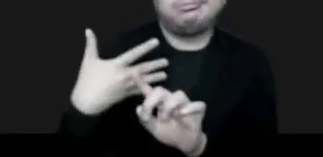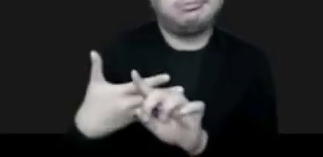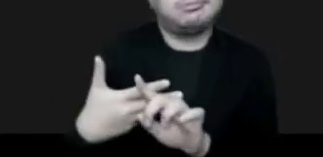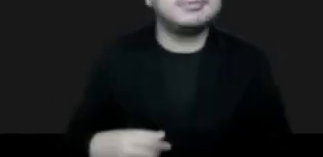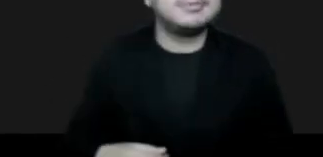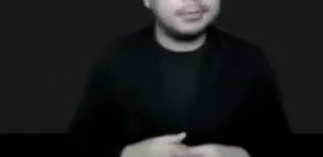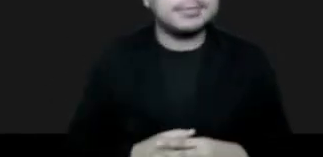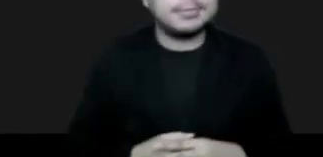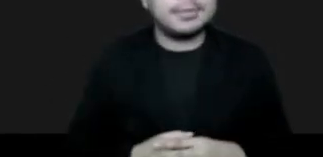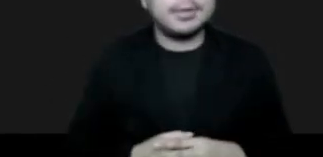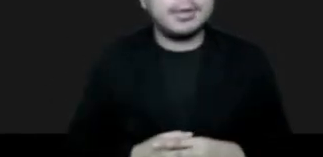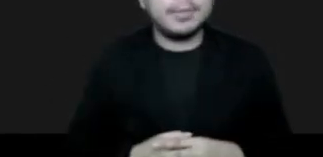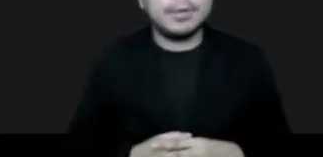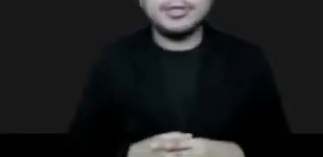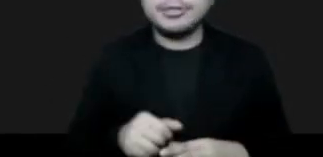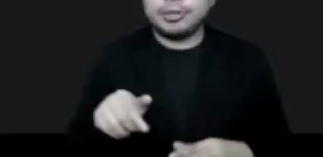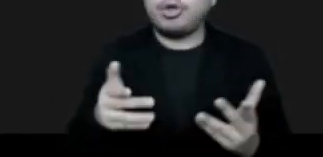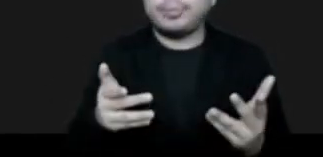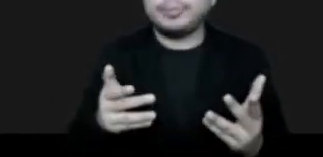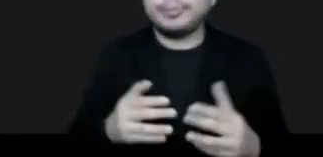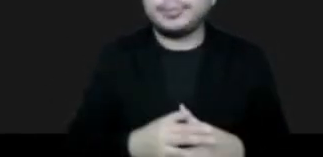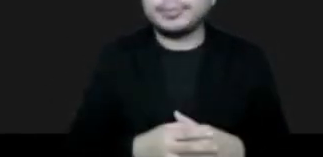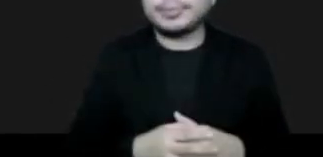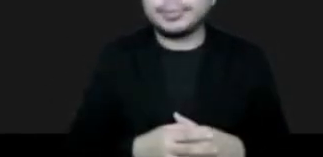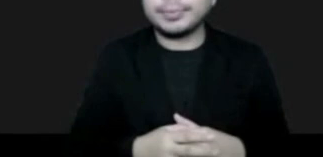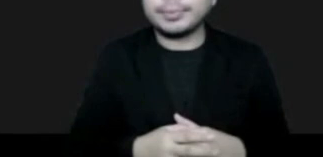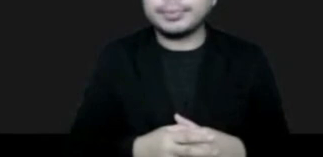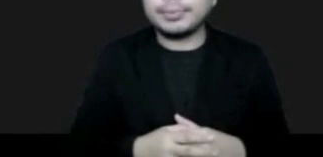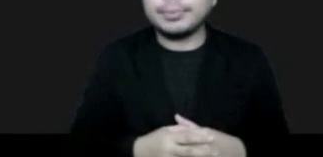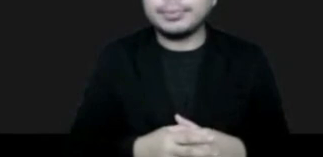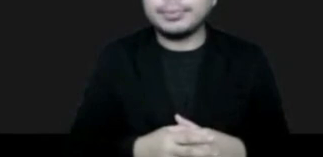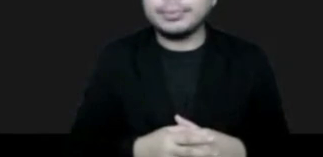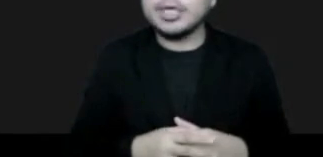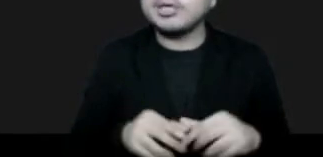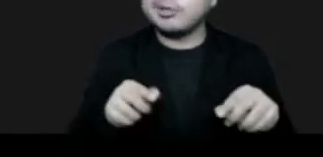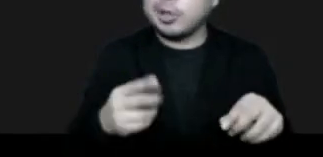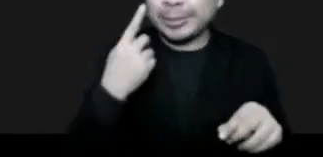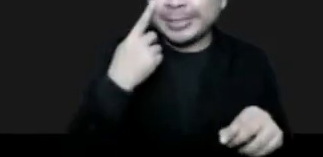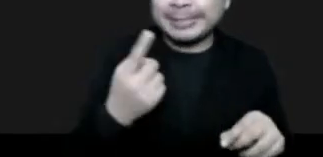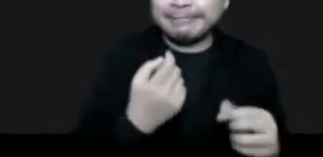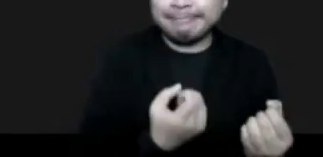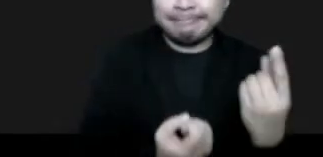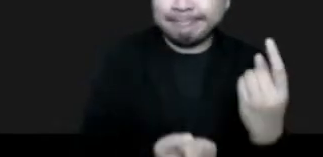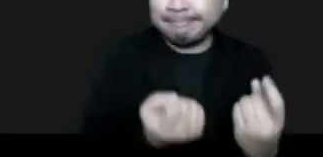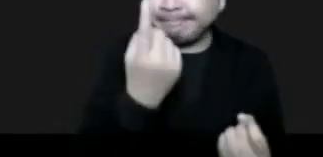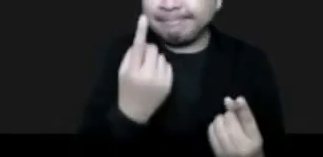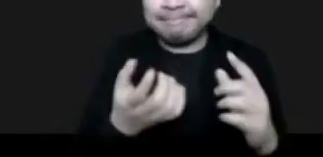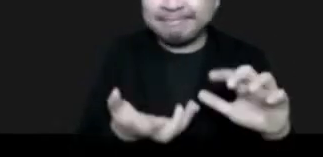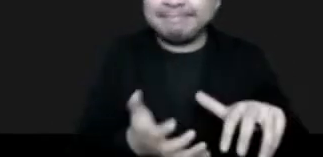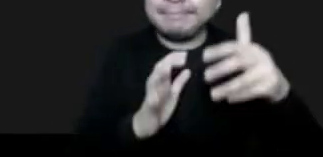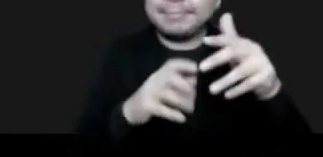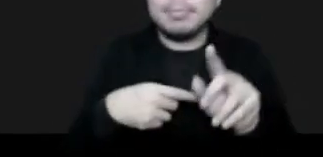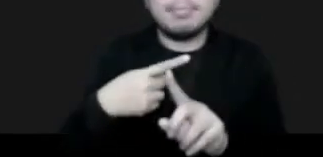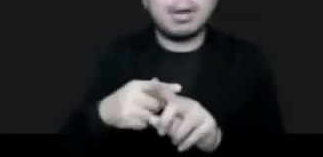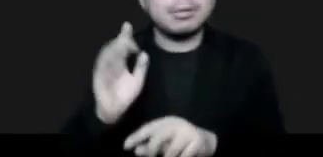at that and the esteemed valuable comments made by the panelists today, I think we can all